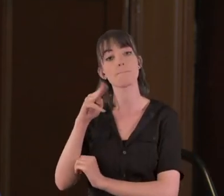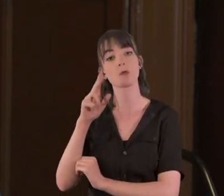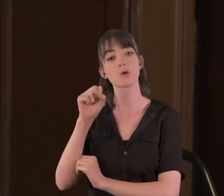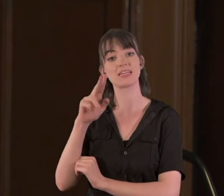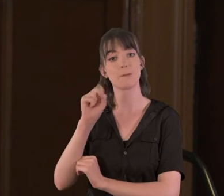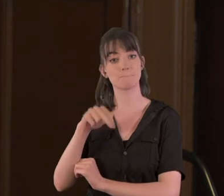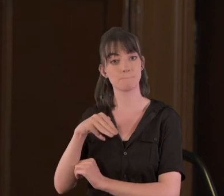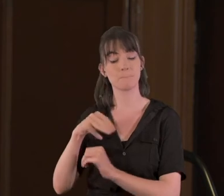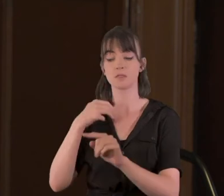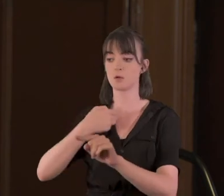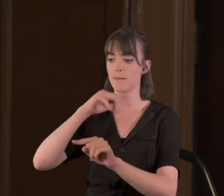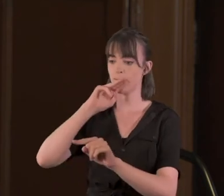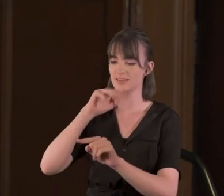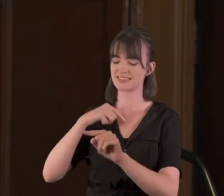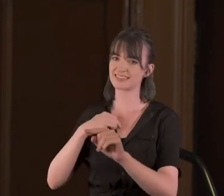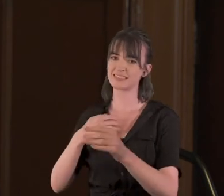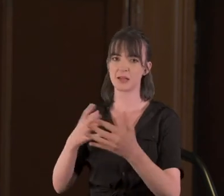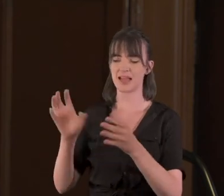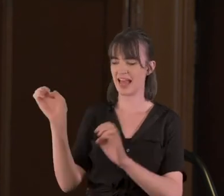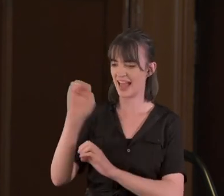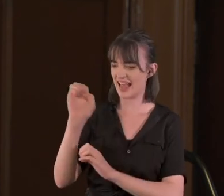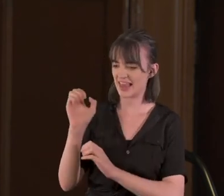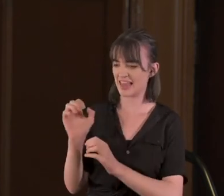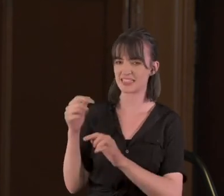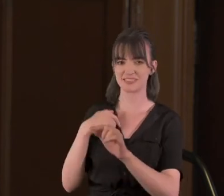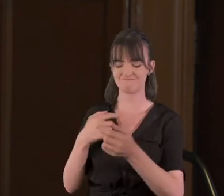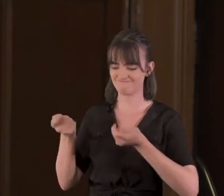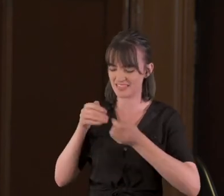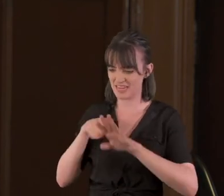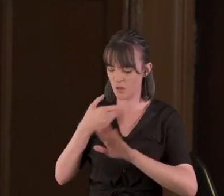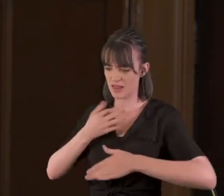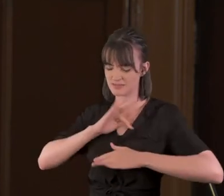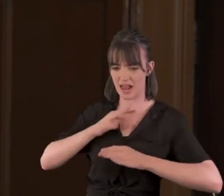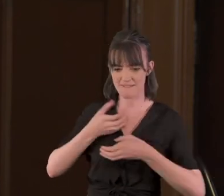So there was, you know, there was disruption at home, and all of that was on its mind as well.